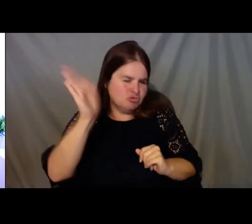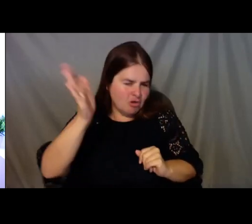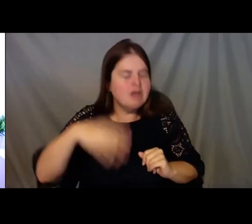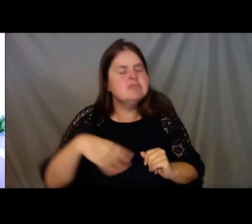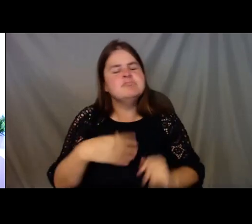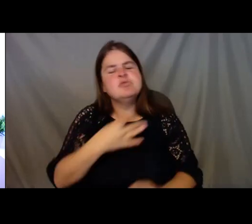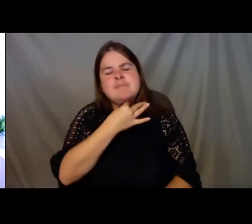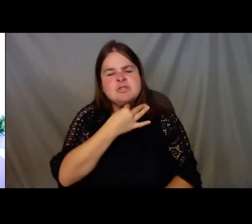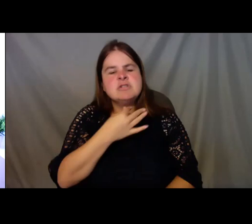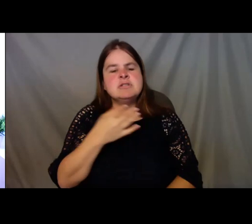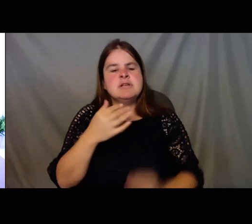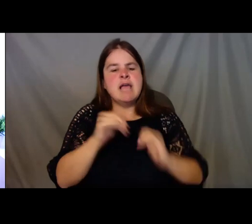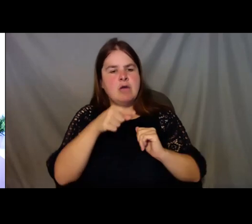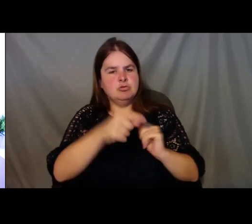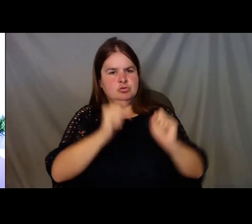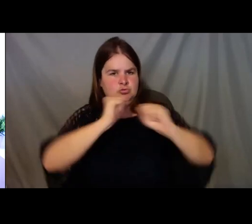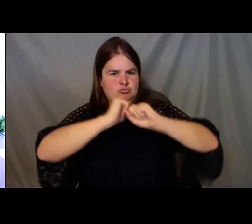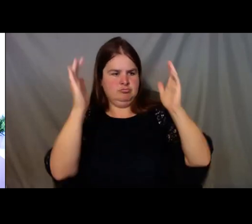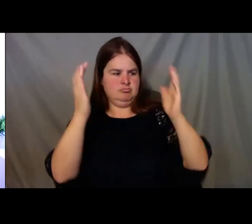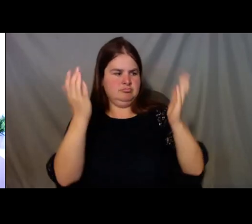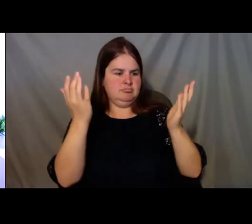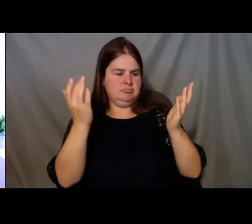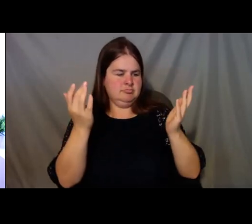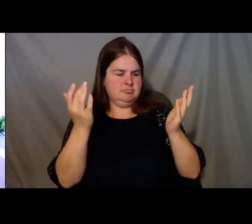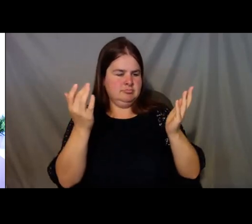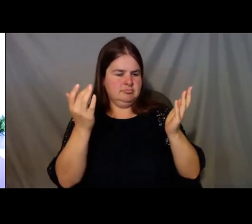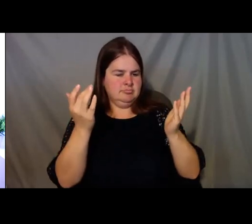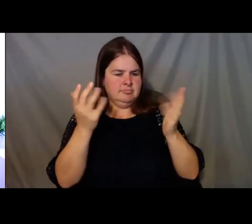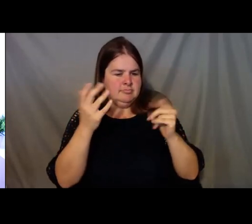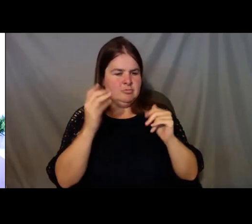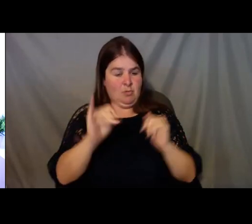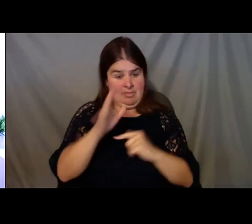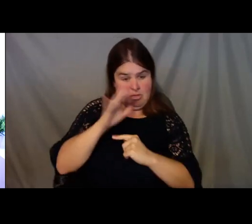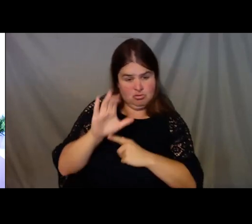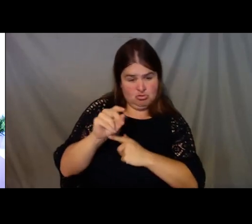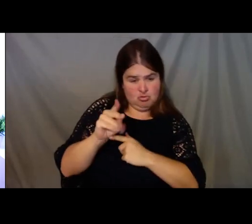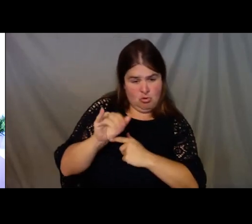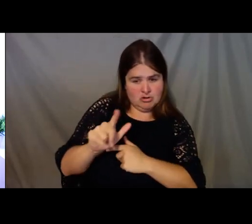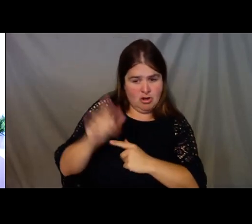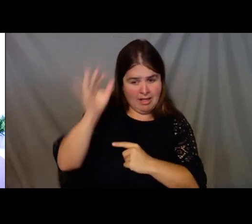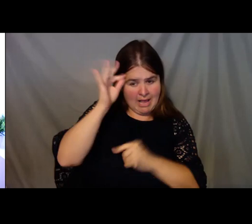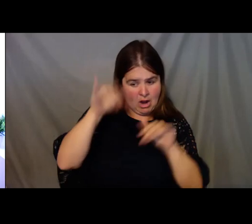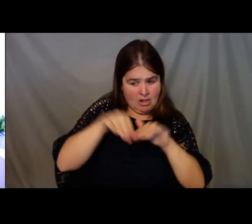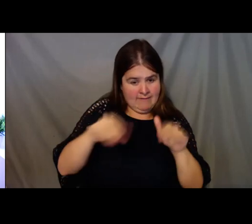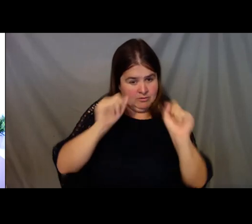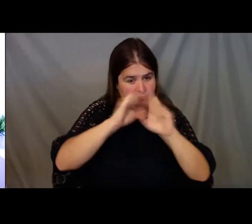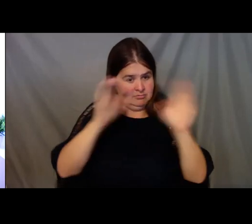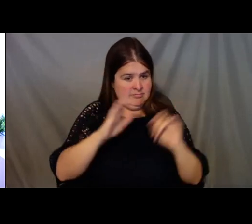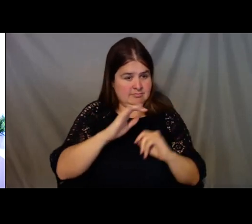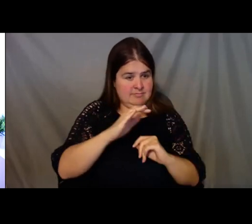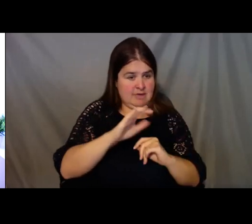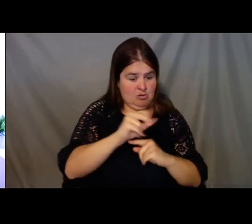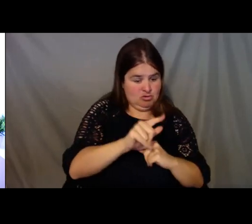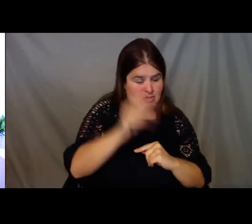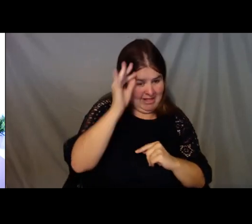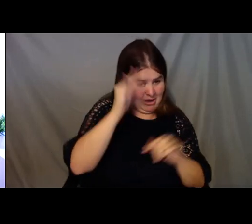how you conceptualize the mother's cortisol hair level. Is it like, do you think of it as like a probe into the